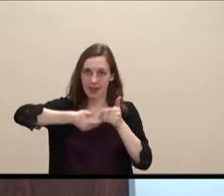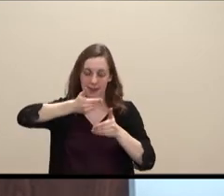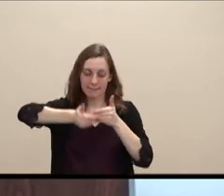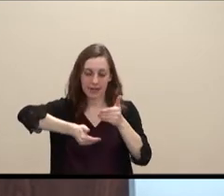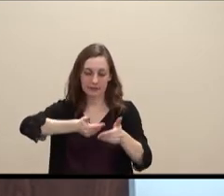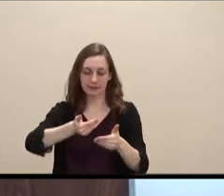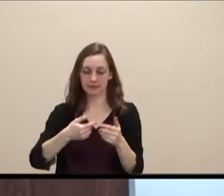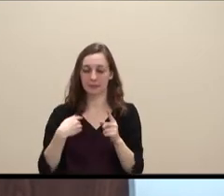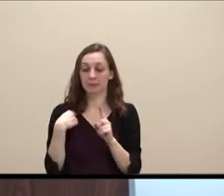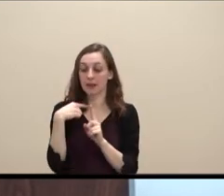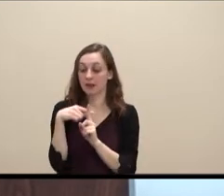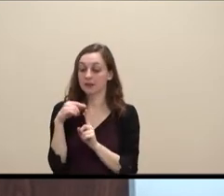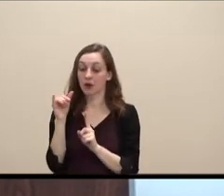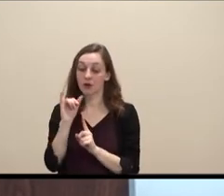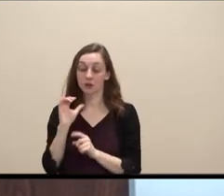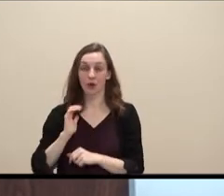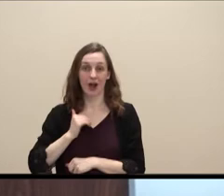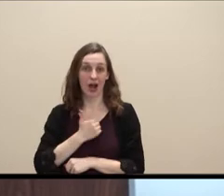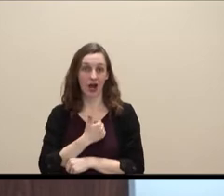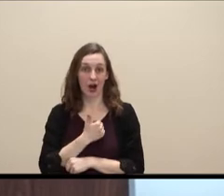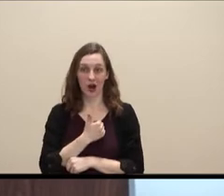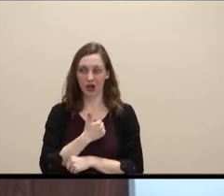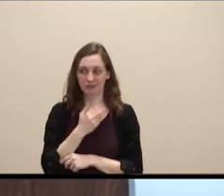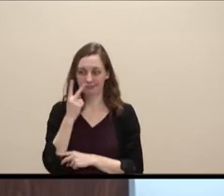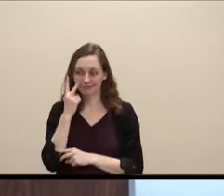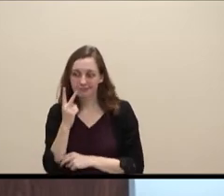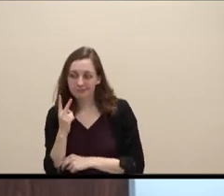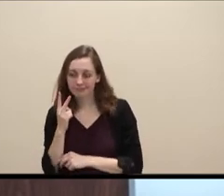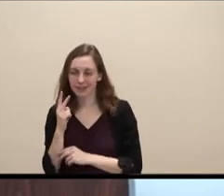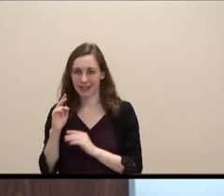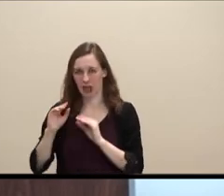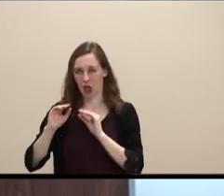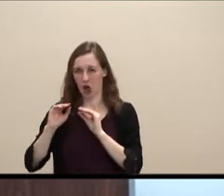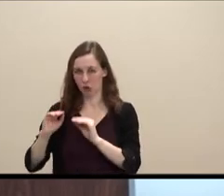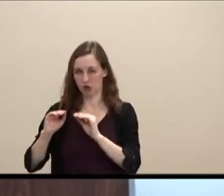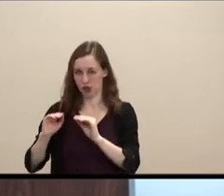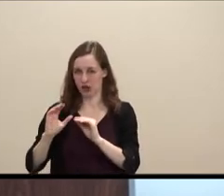it really gives us an insight on the coaching that's happening for our teachers.